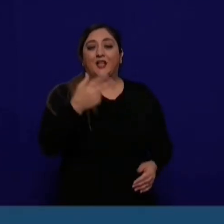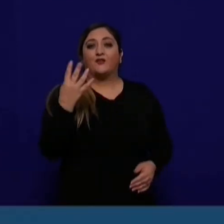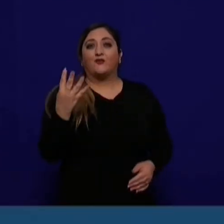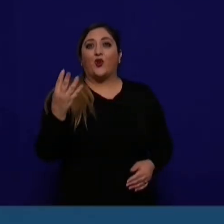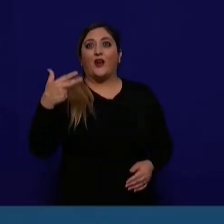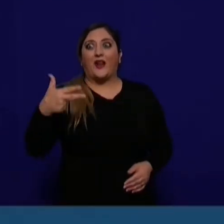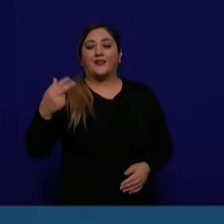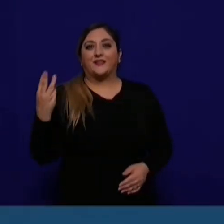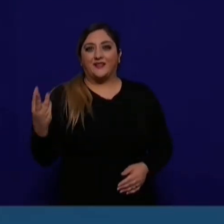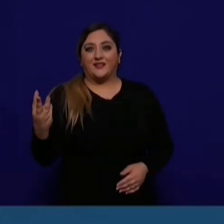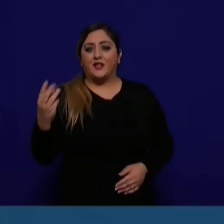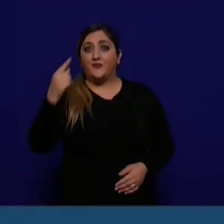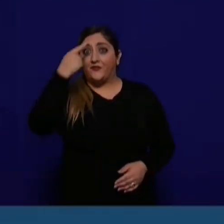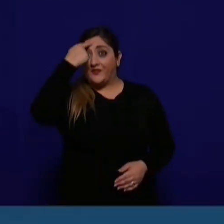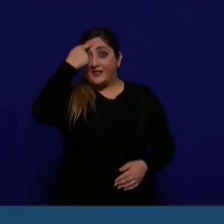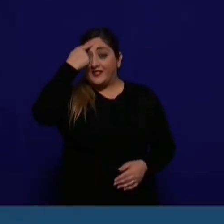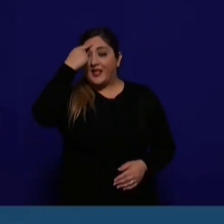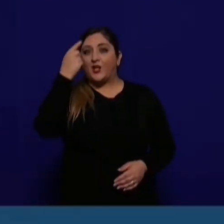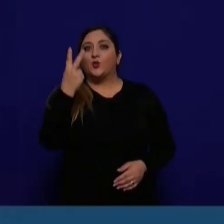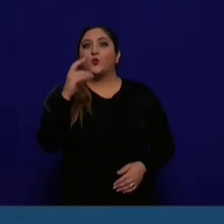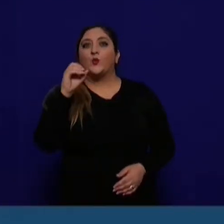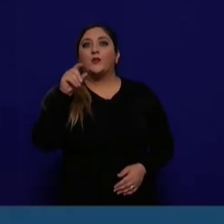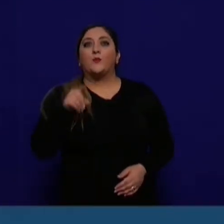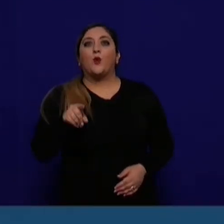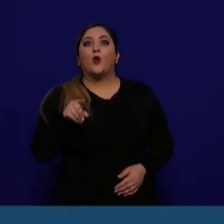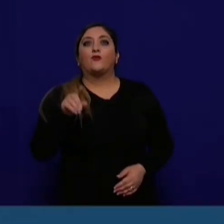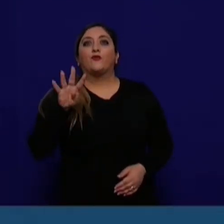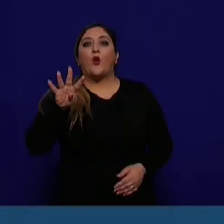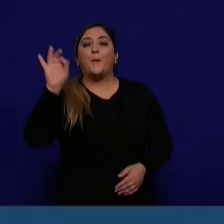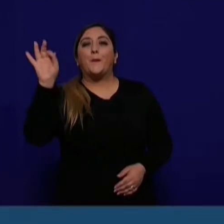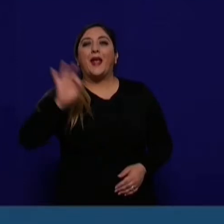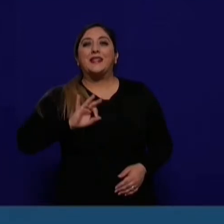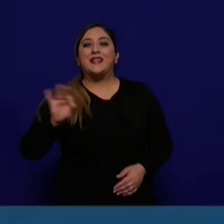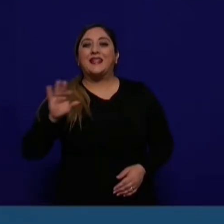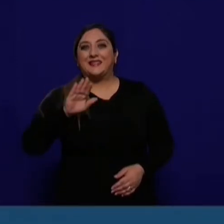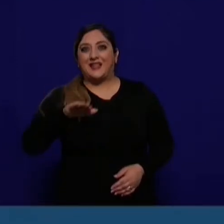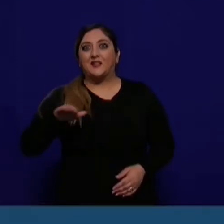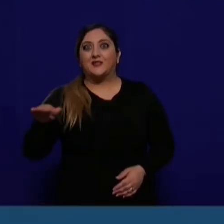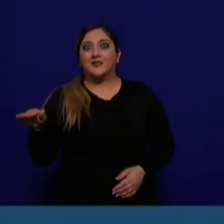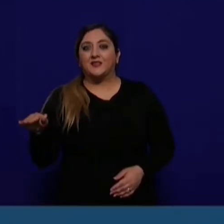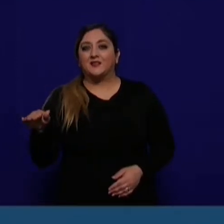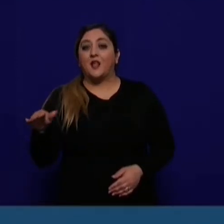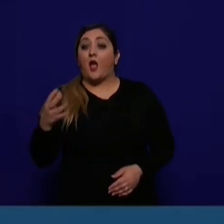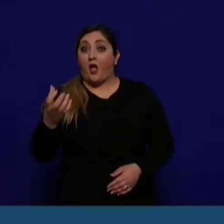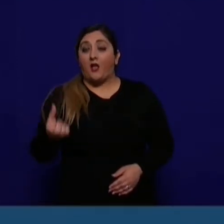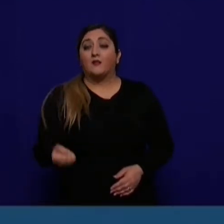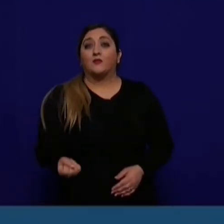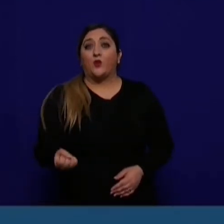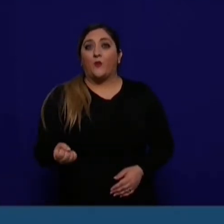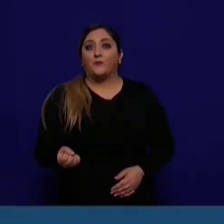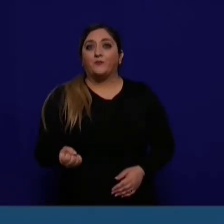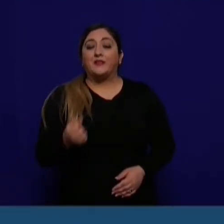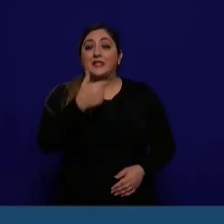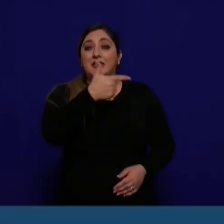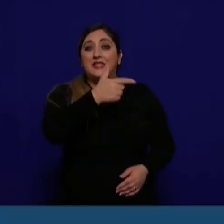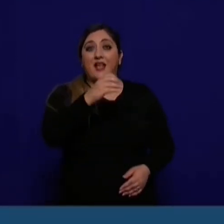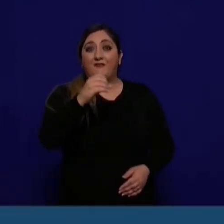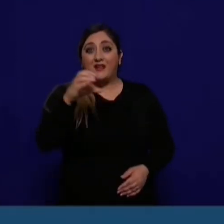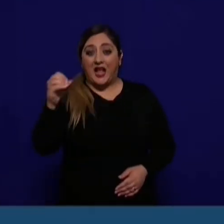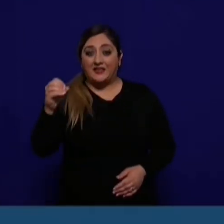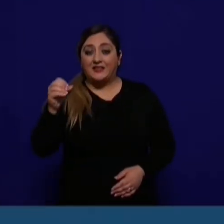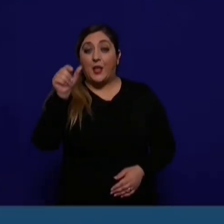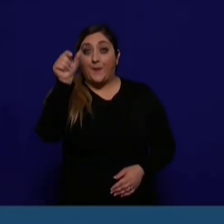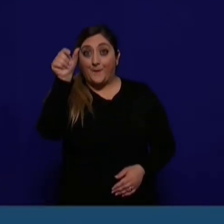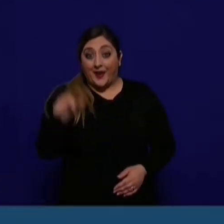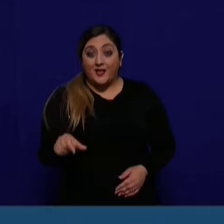98,483 li tfisser 20.4% tal-popolazzjoni u kellna 700 persuna li tajnieh il-kod u